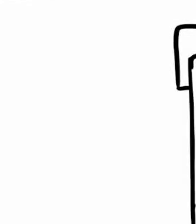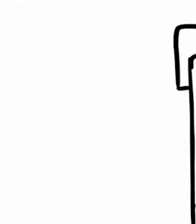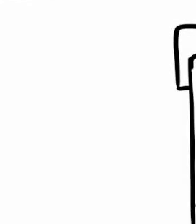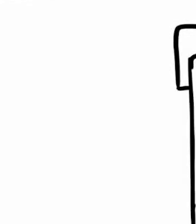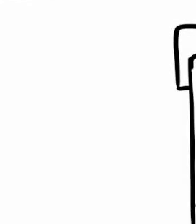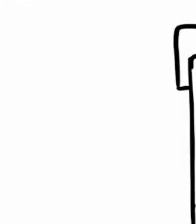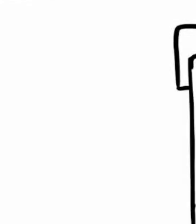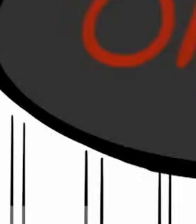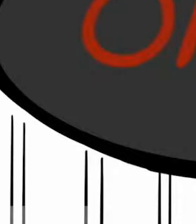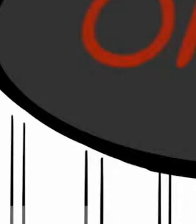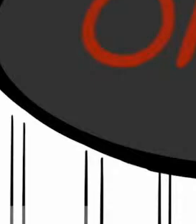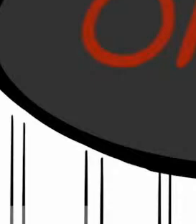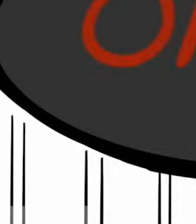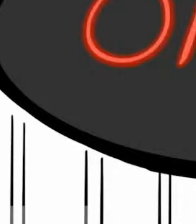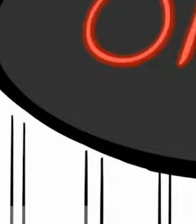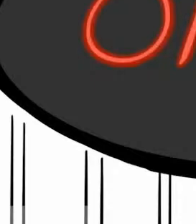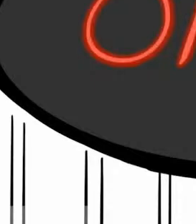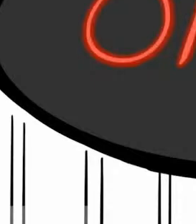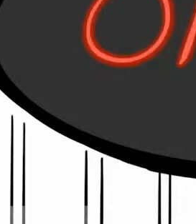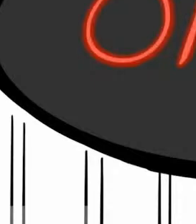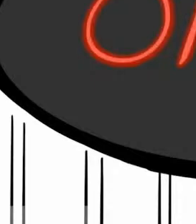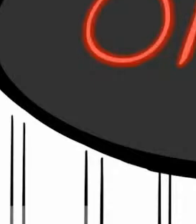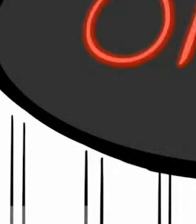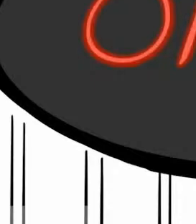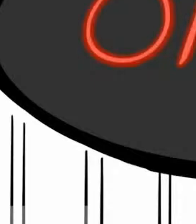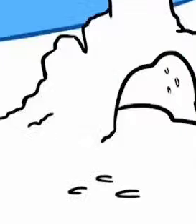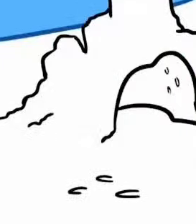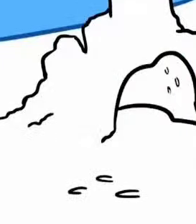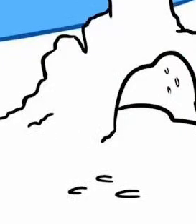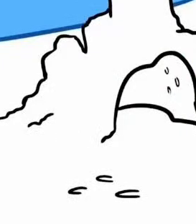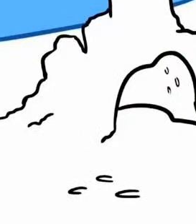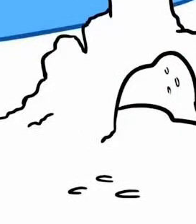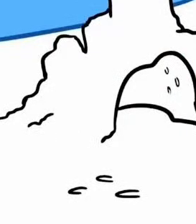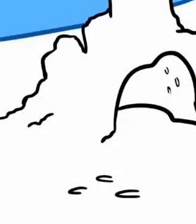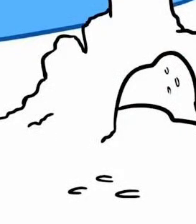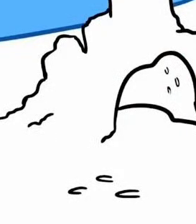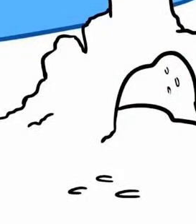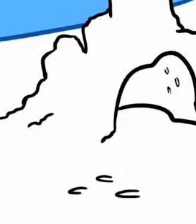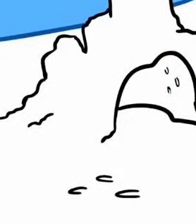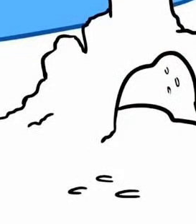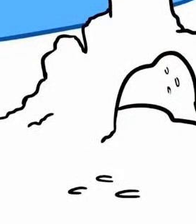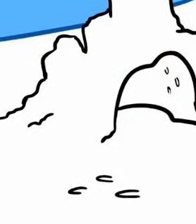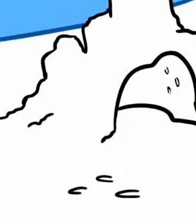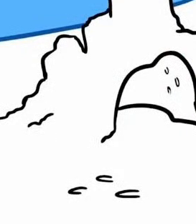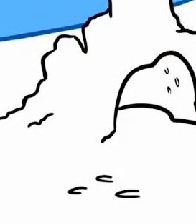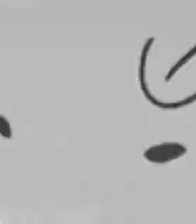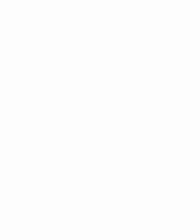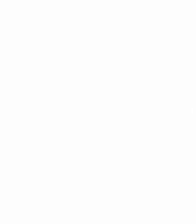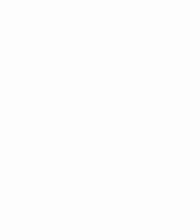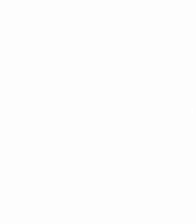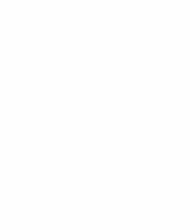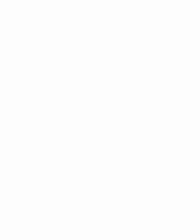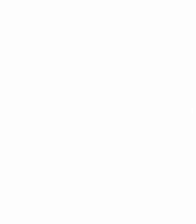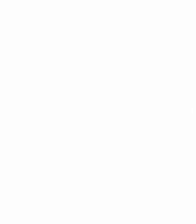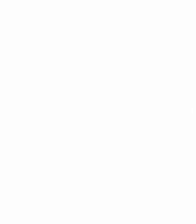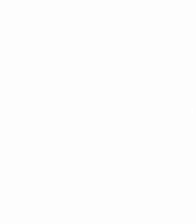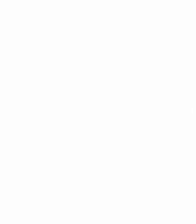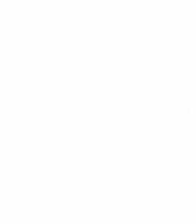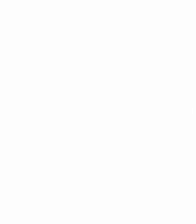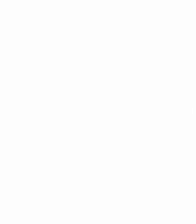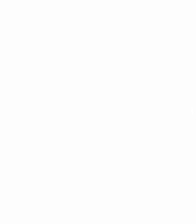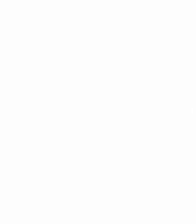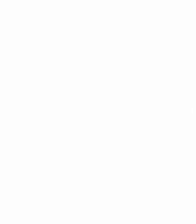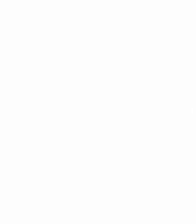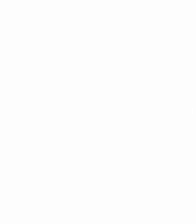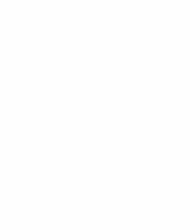business as if the Rona just disappeared. But guess what? The Rona is still here. This is what it looks like,